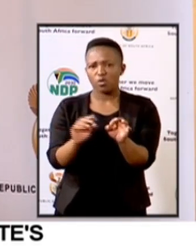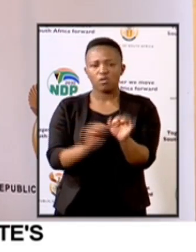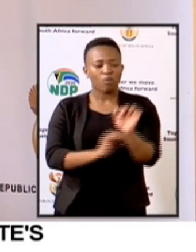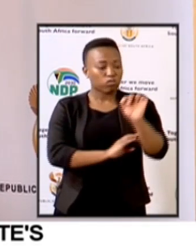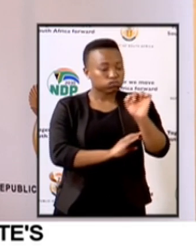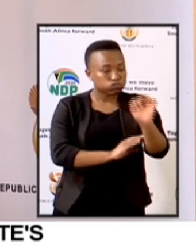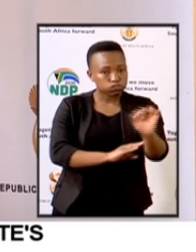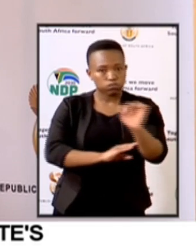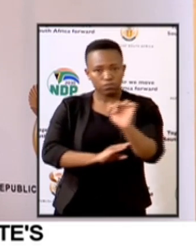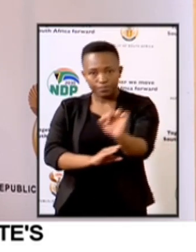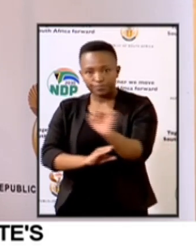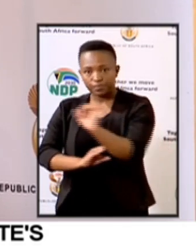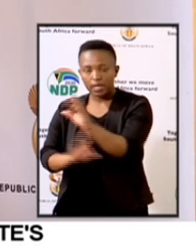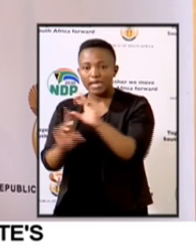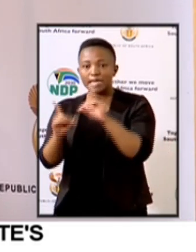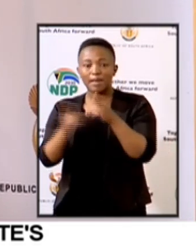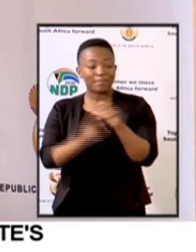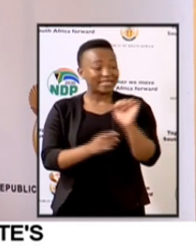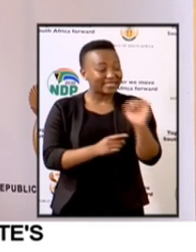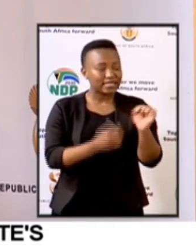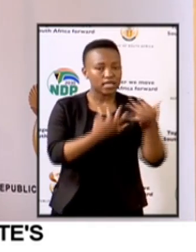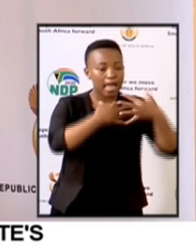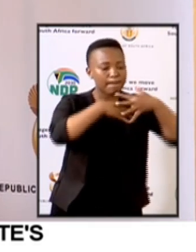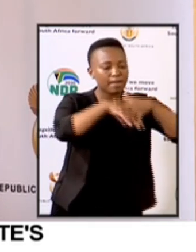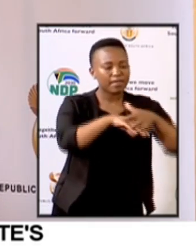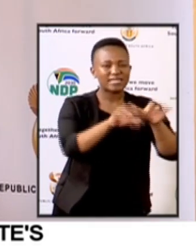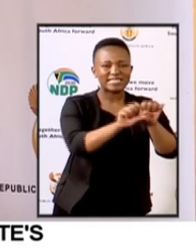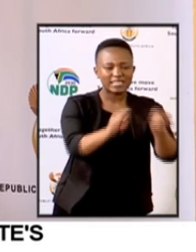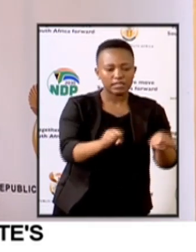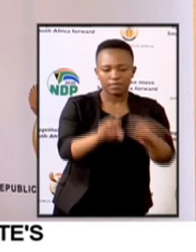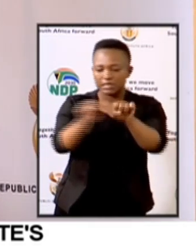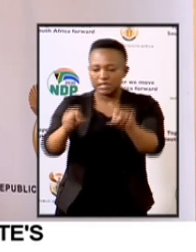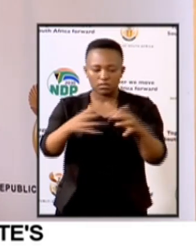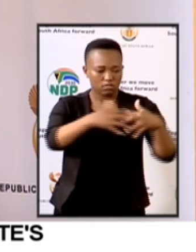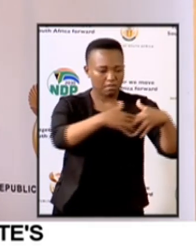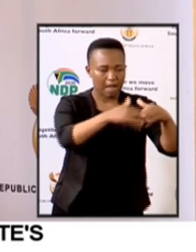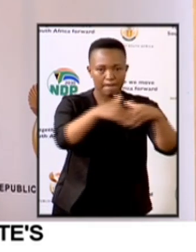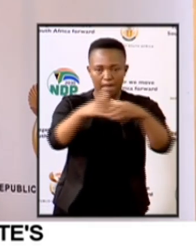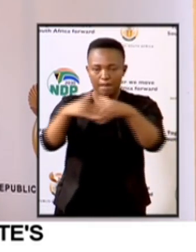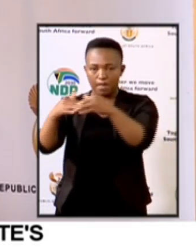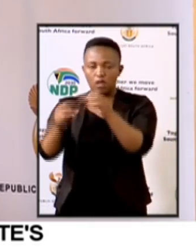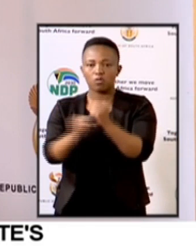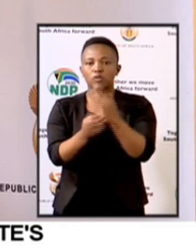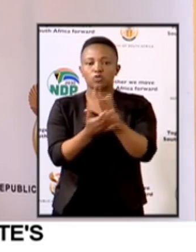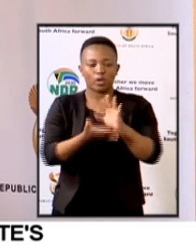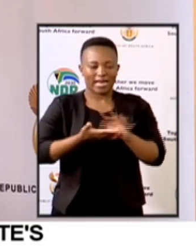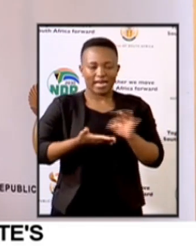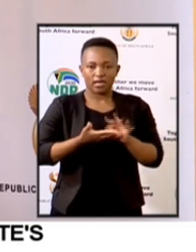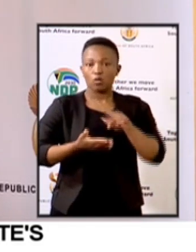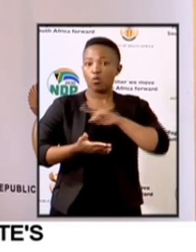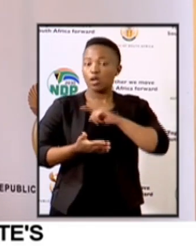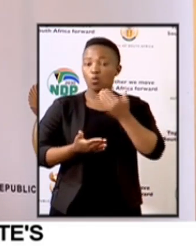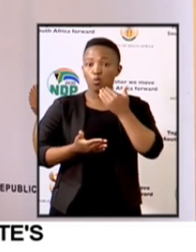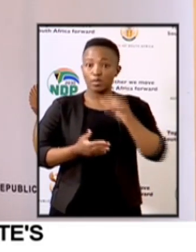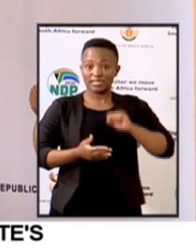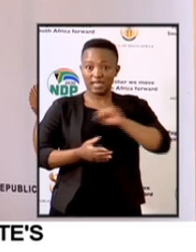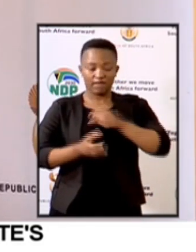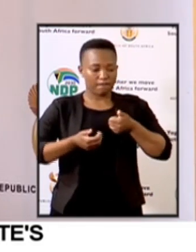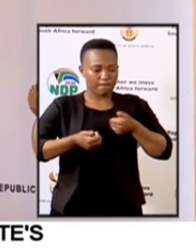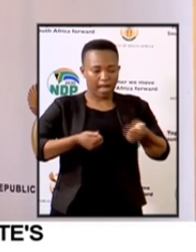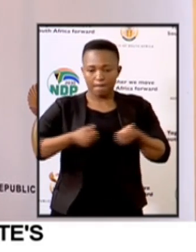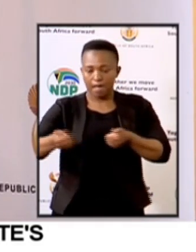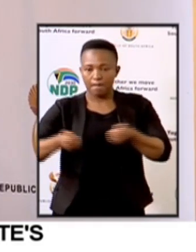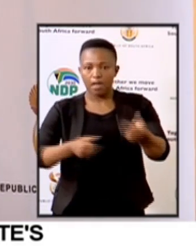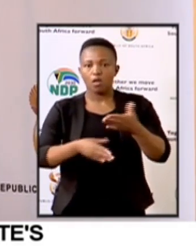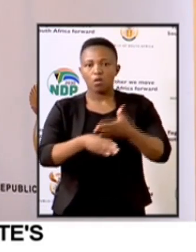by implementing systems that will manage issues of hygiene and social distancing upon return of employees to the